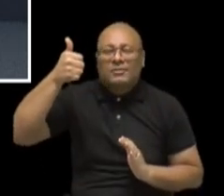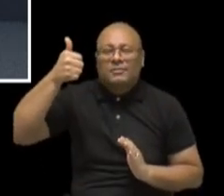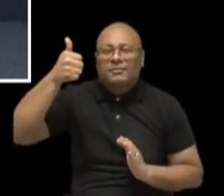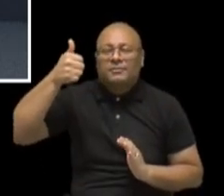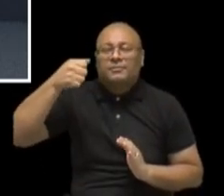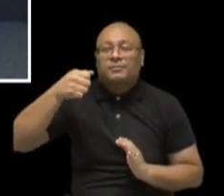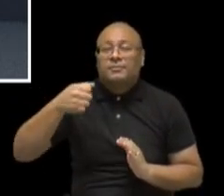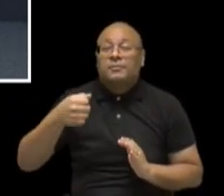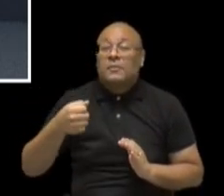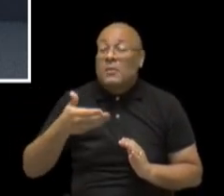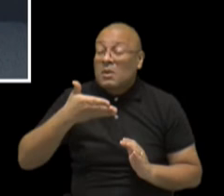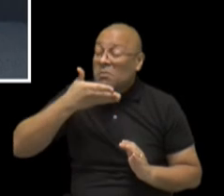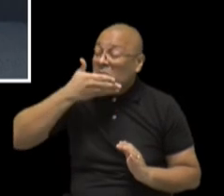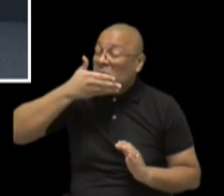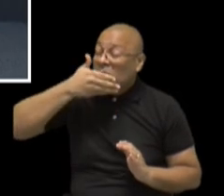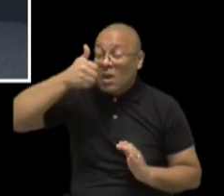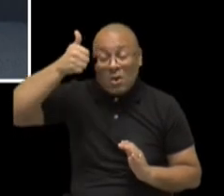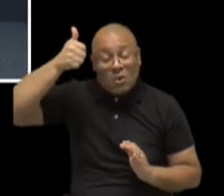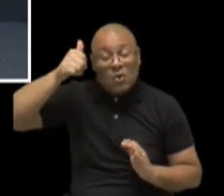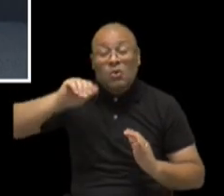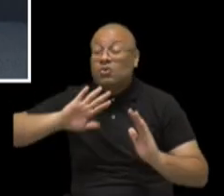and make the best of everything.